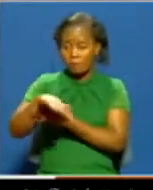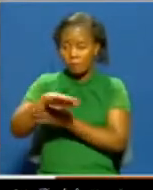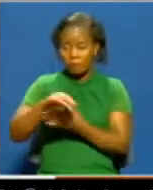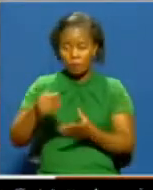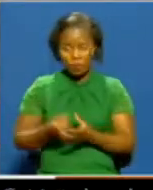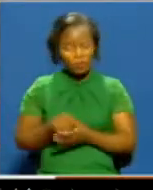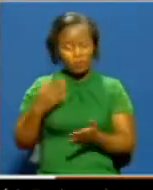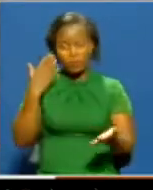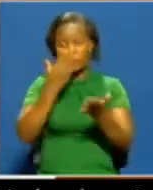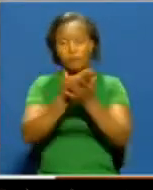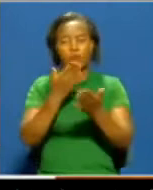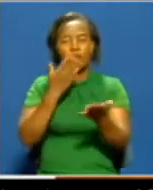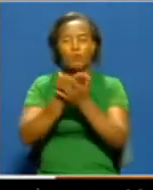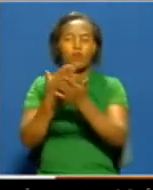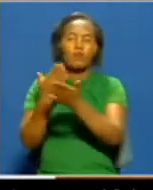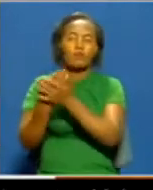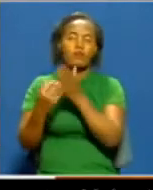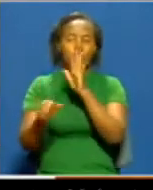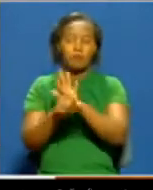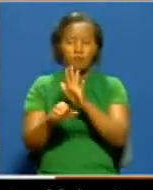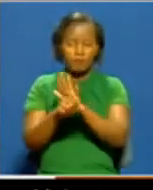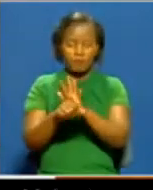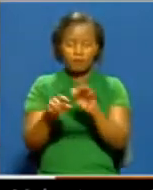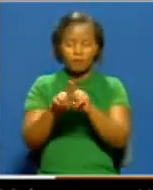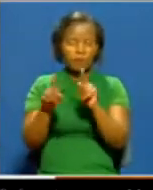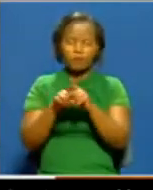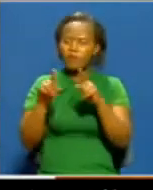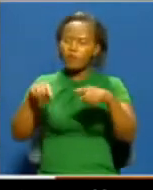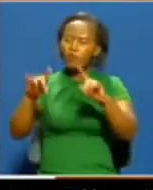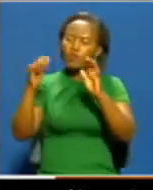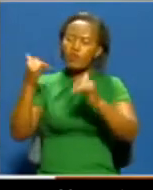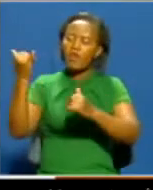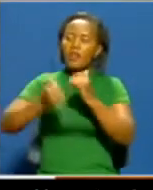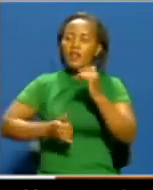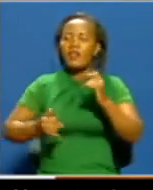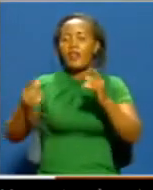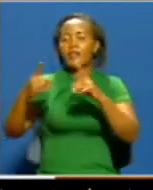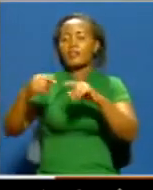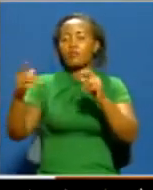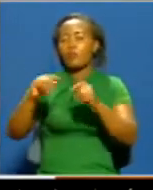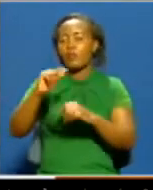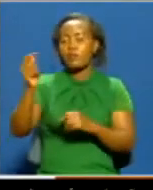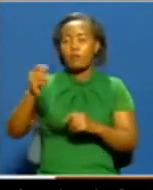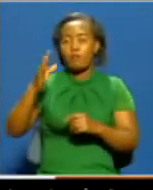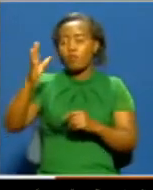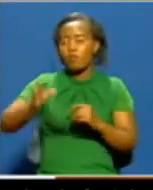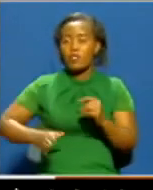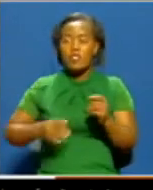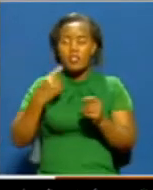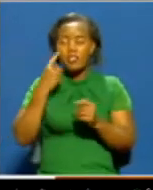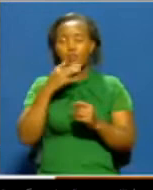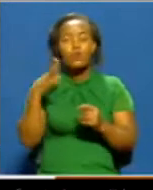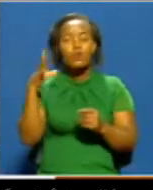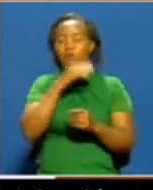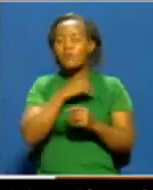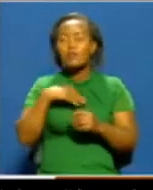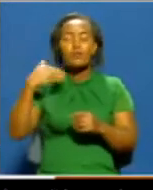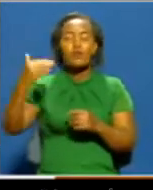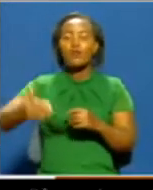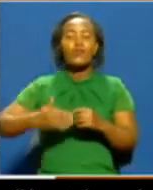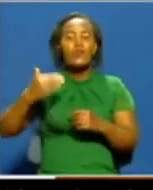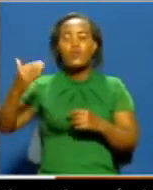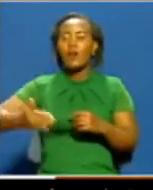so much, sir, for your time. I'll welcome your parting shot, especially to Kenyans who miss your daily briefings. Well, the only thing I can